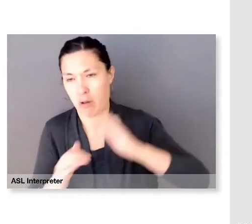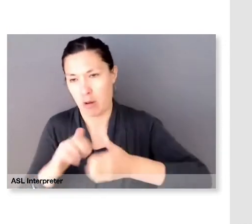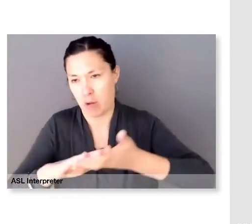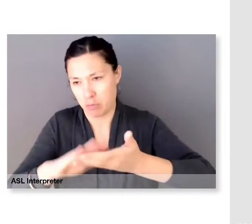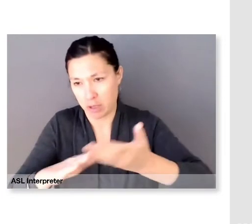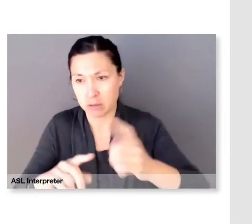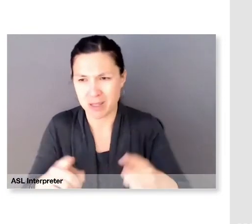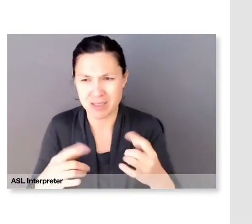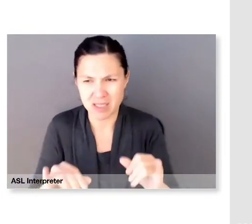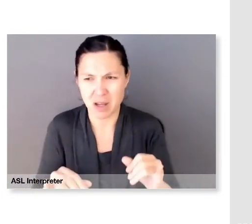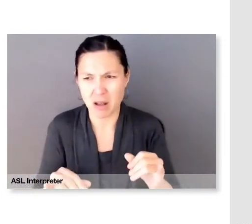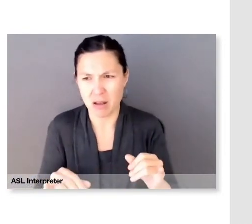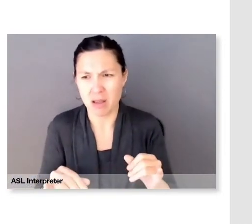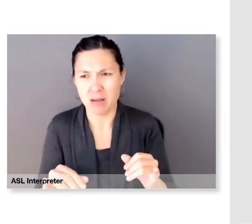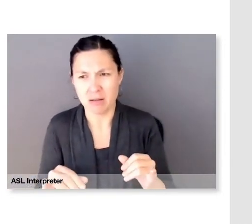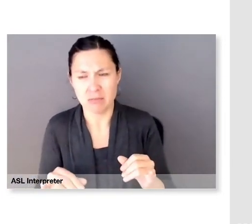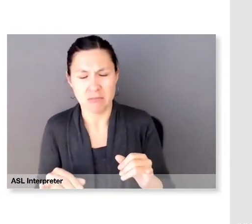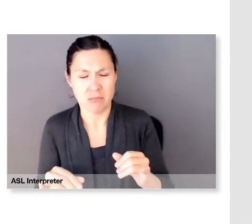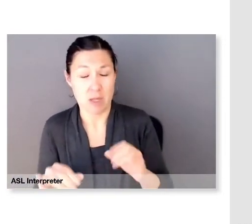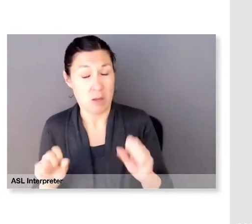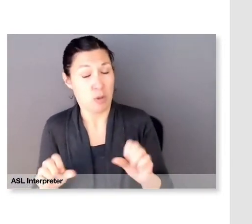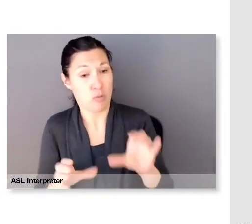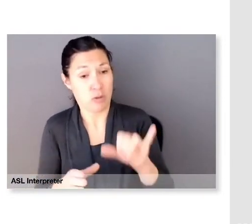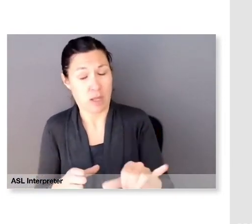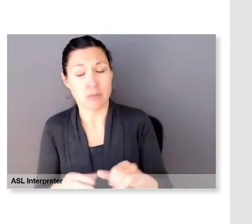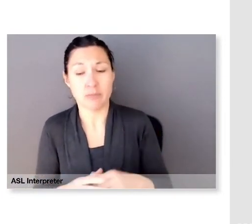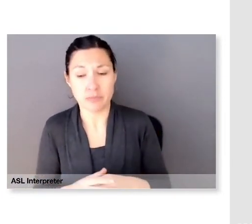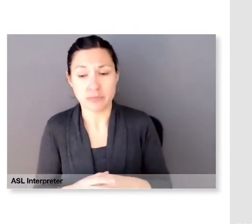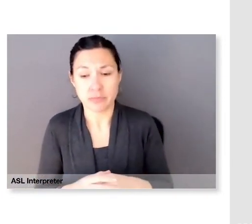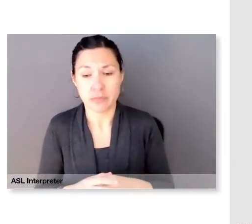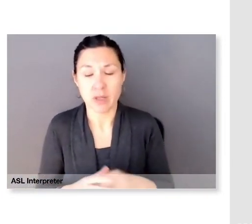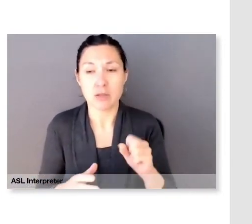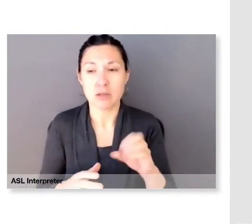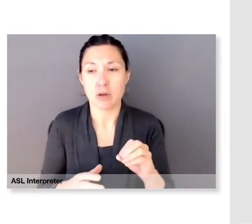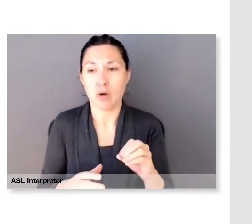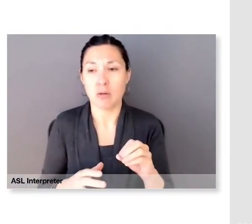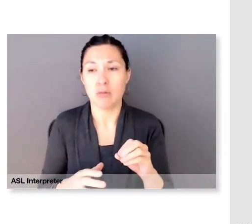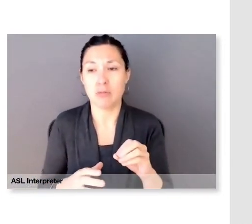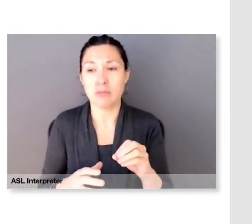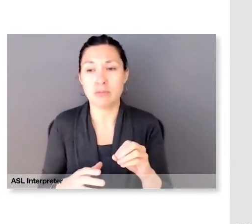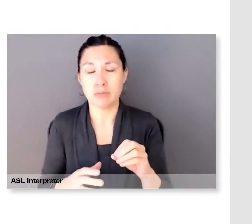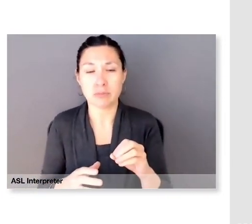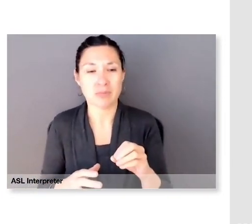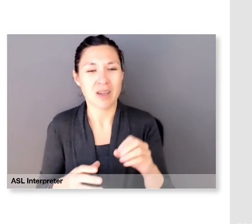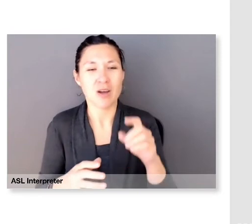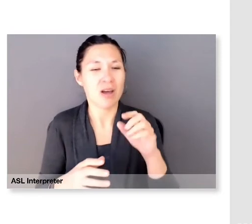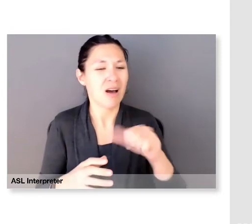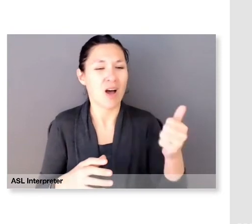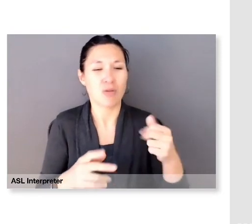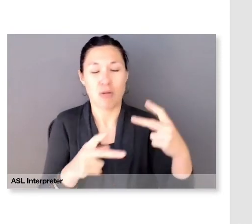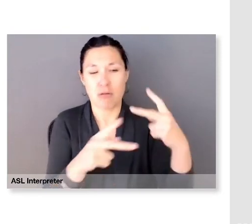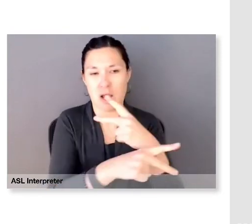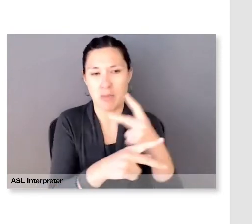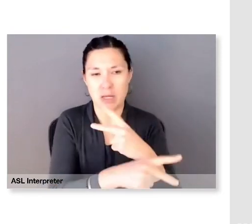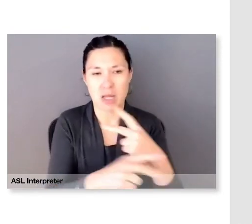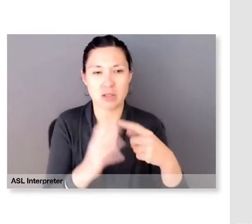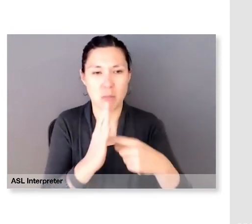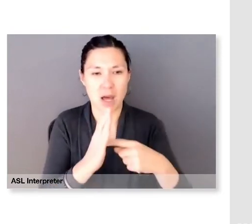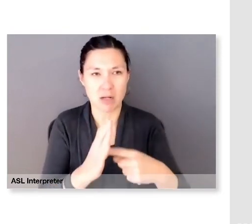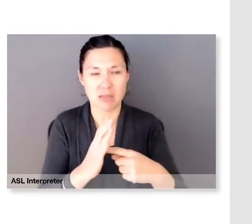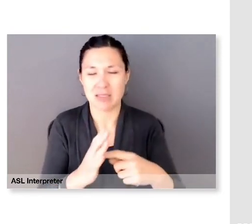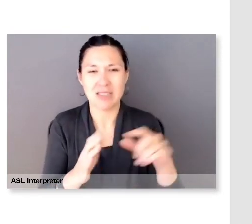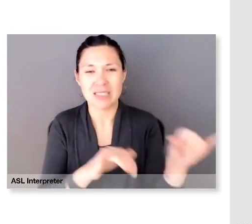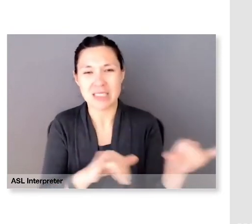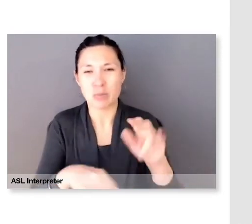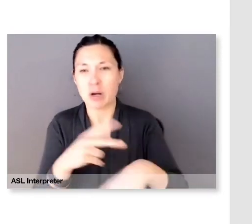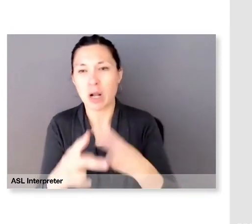any act of sort of building a computational model is that same kind of reduction. And so there's going to be design decisions that go into that. I think